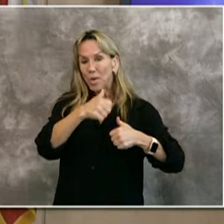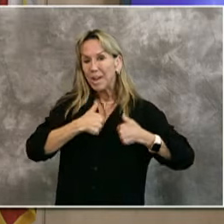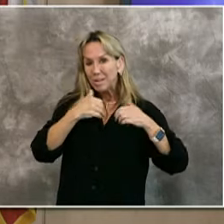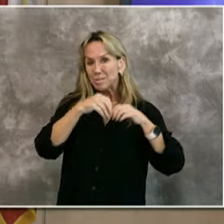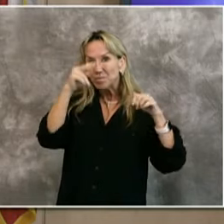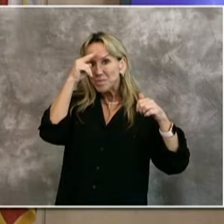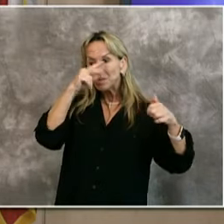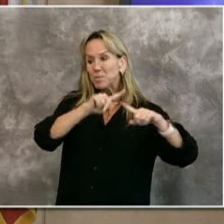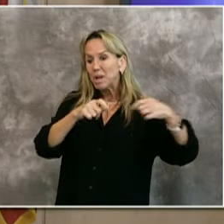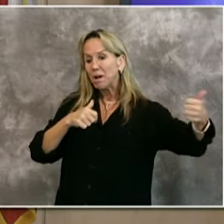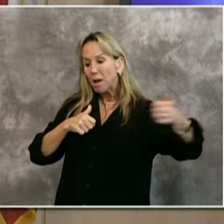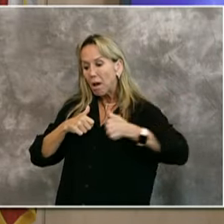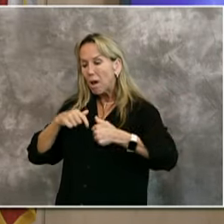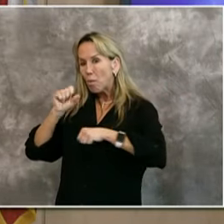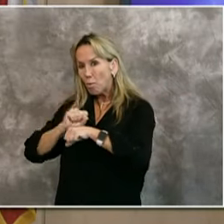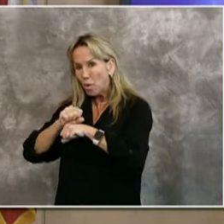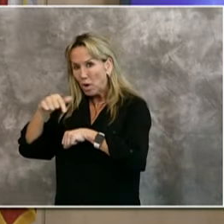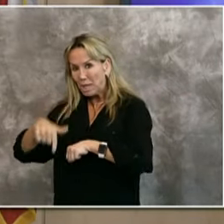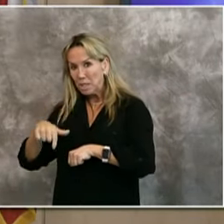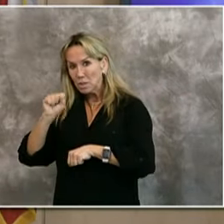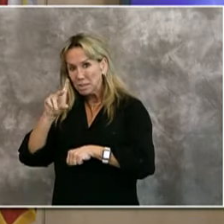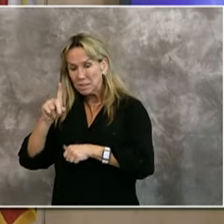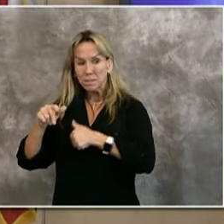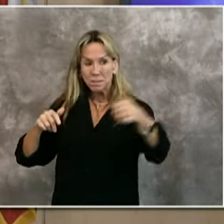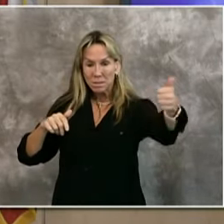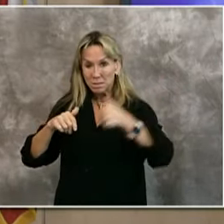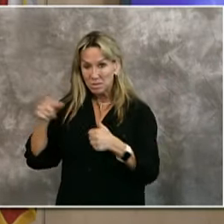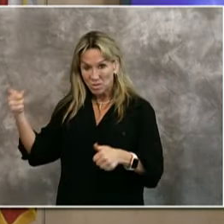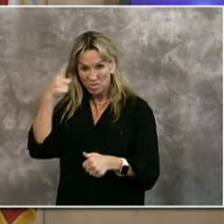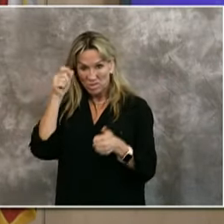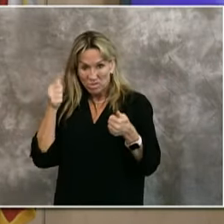on a daily basis? Okay, Dr. Wooten's going to respond.